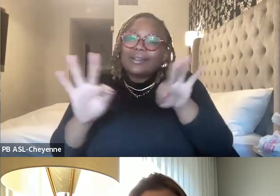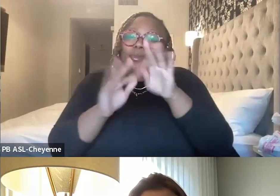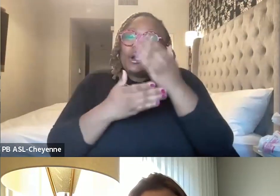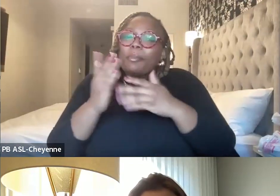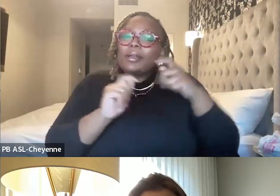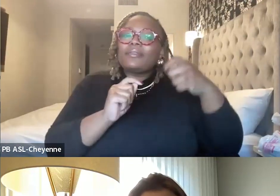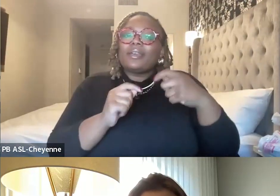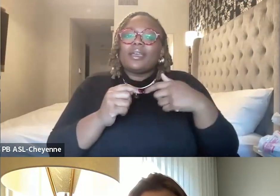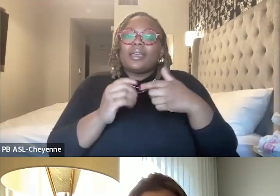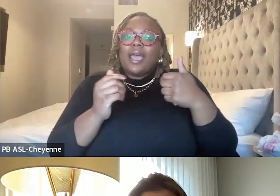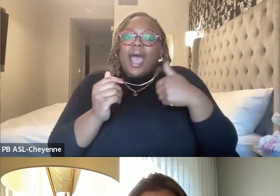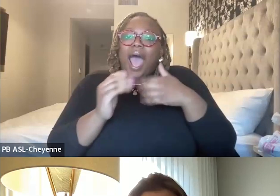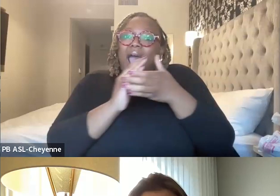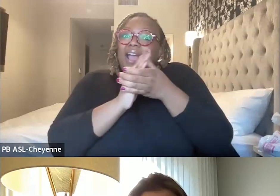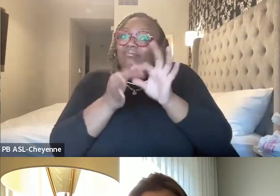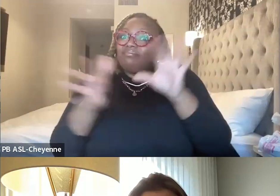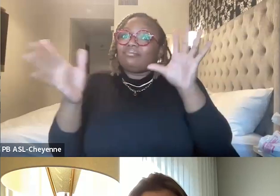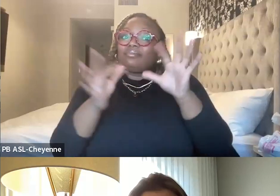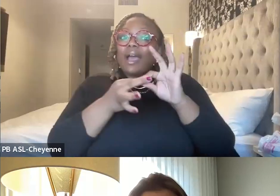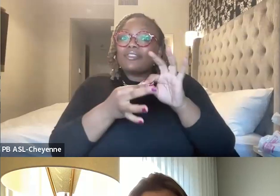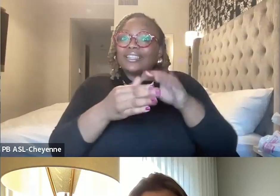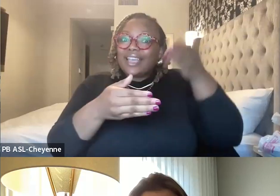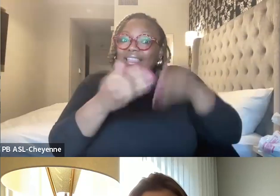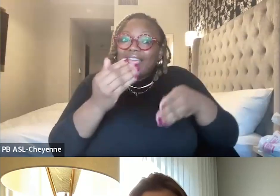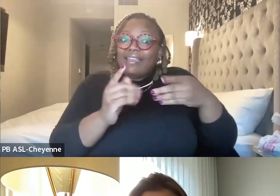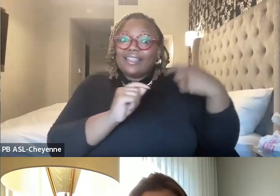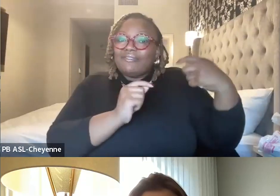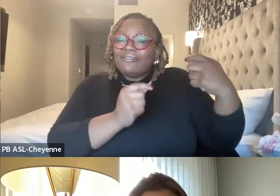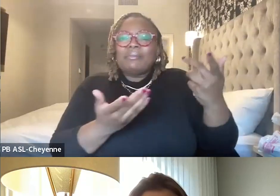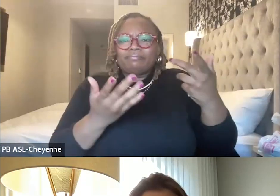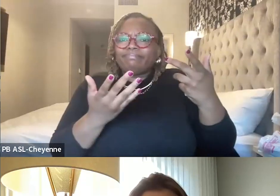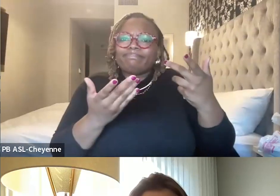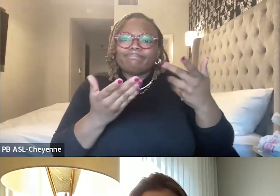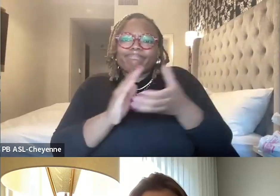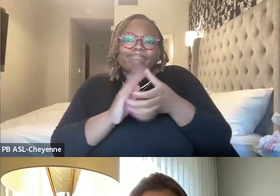like I broke up my relationship in the end of the film, you know, like, and